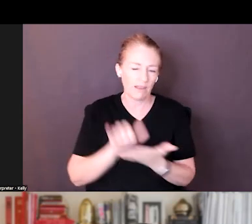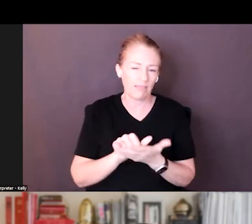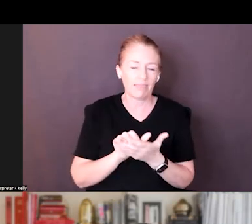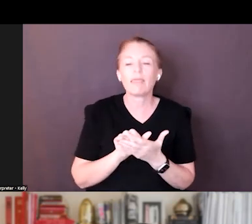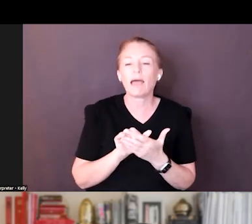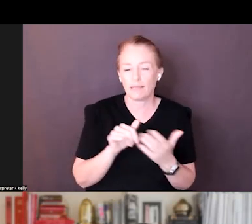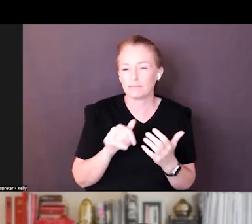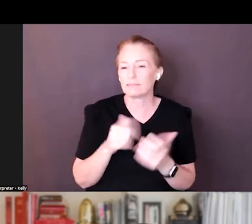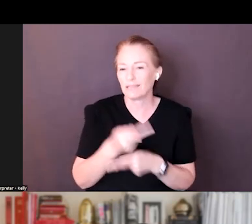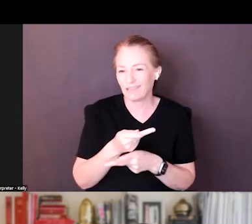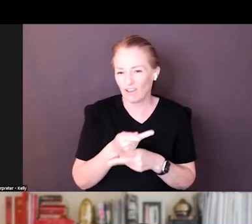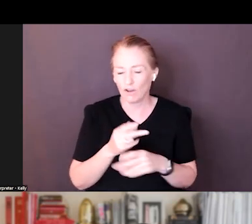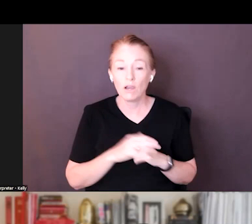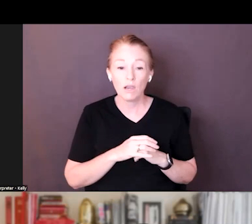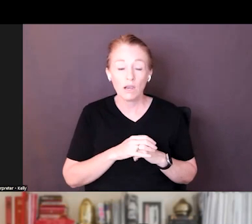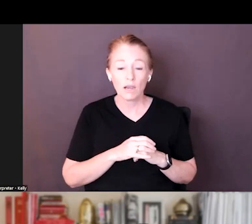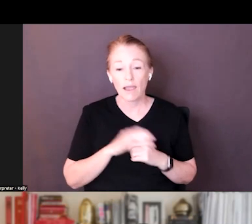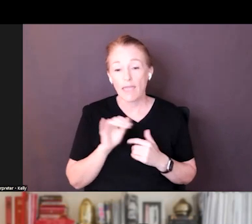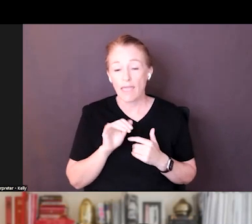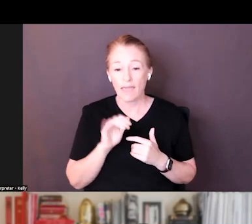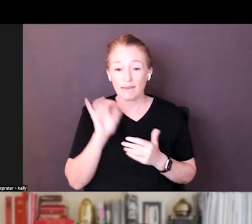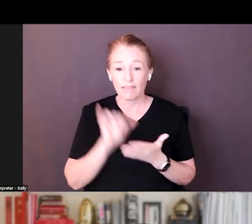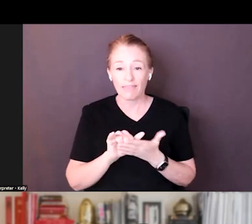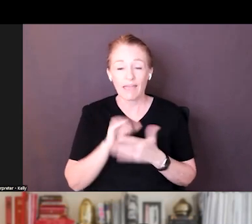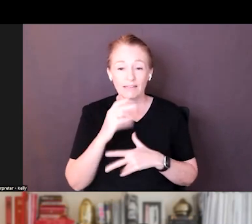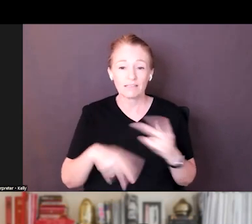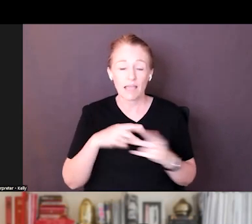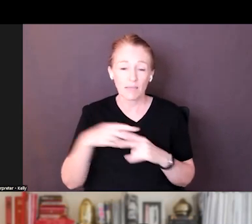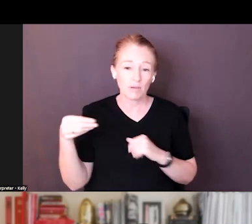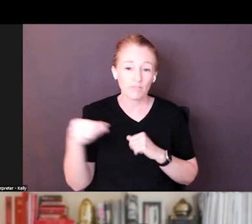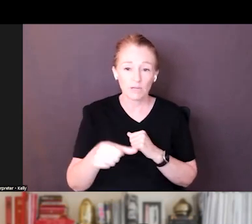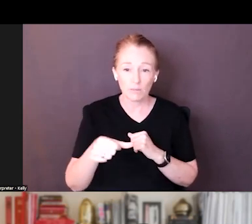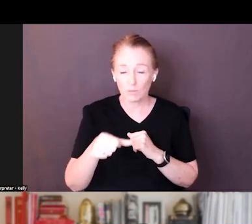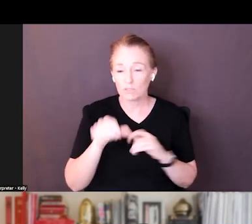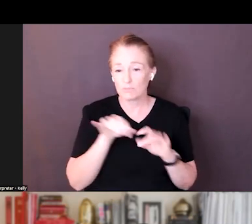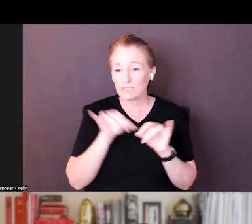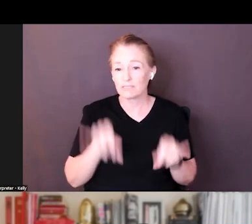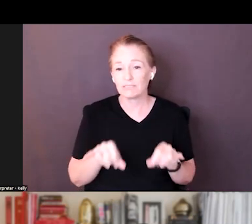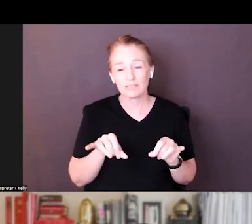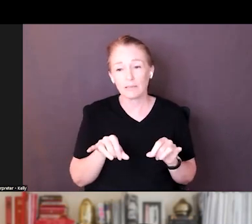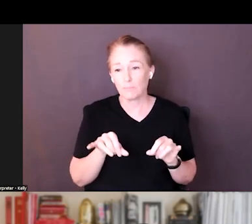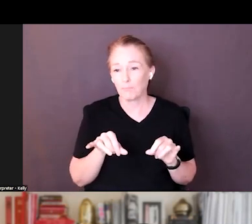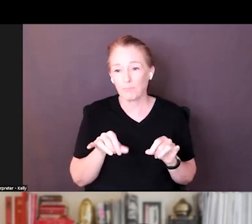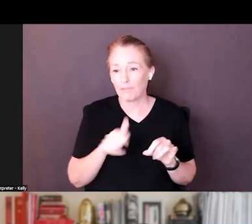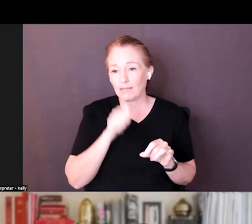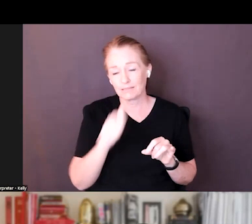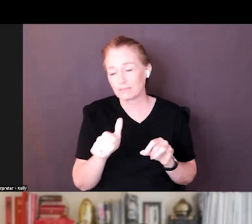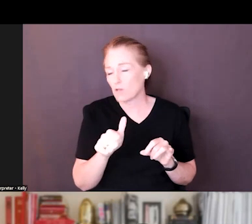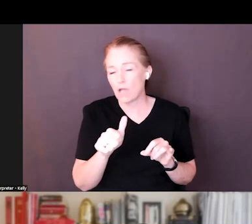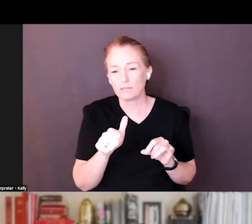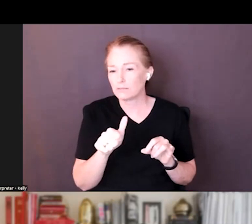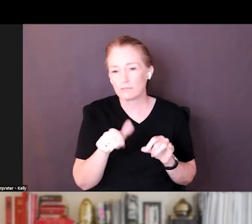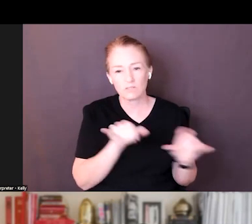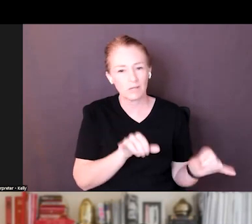And that type of reimbursement system is really not common in